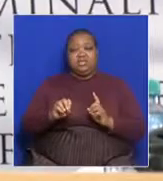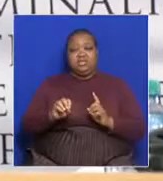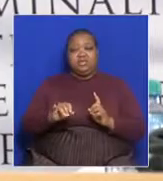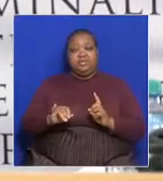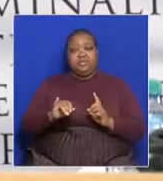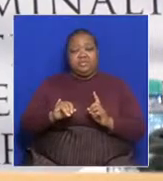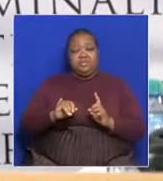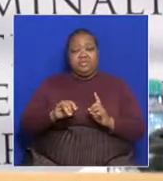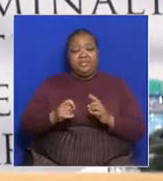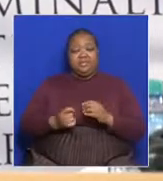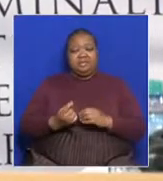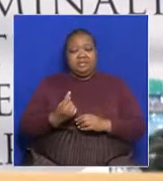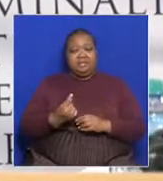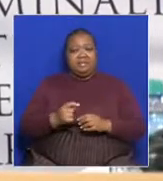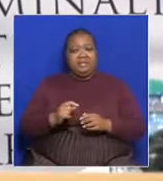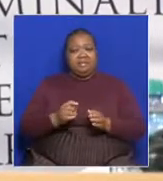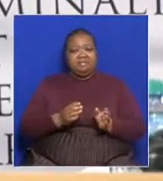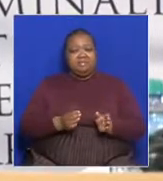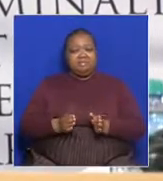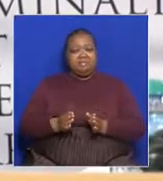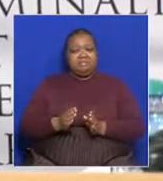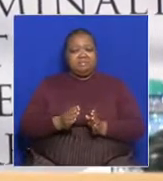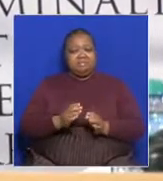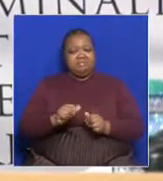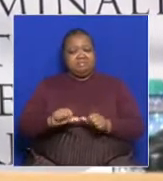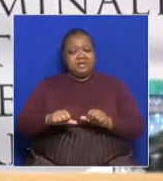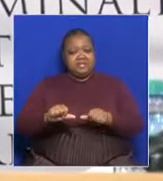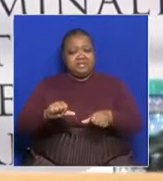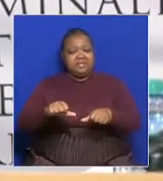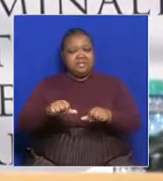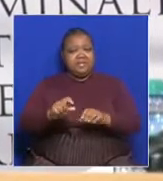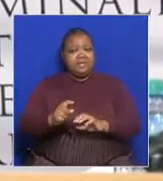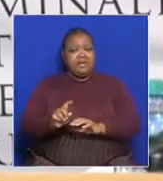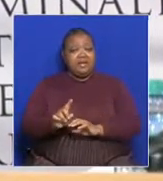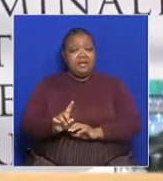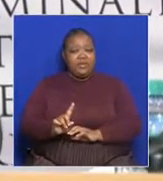say in the investigation diary